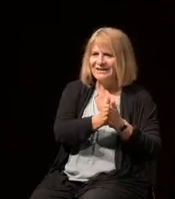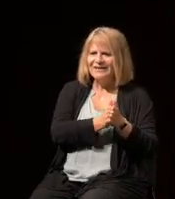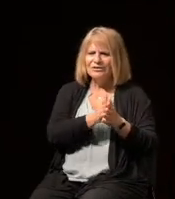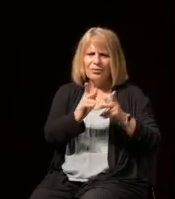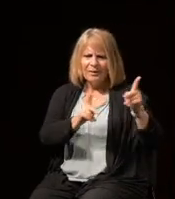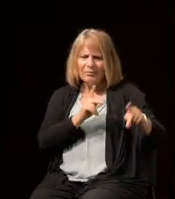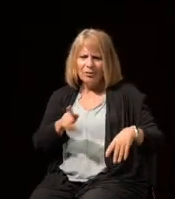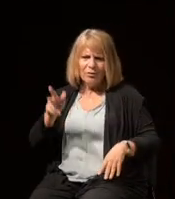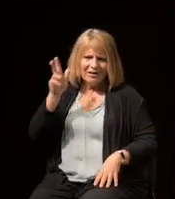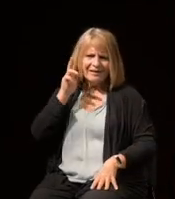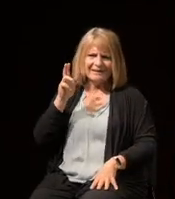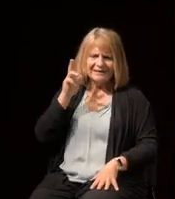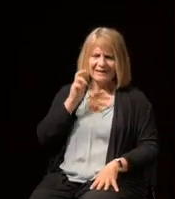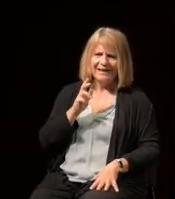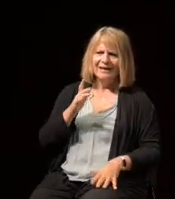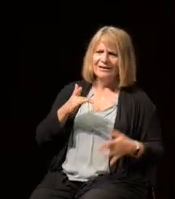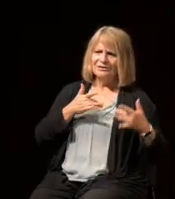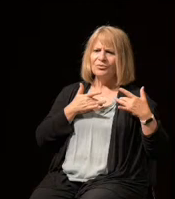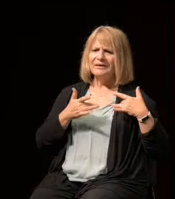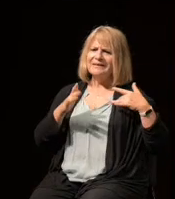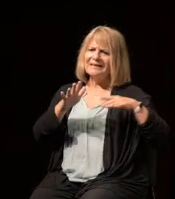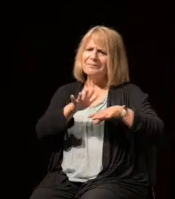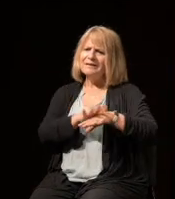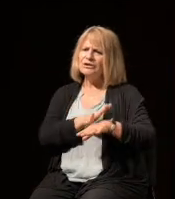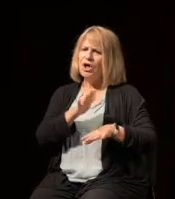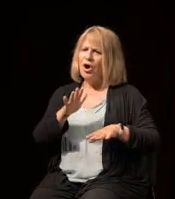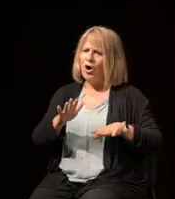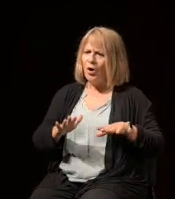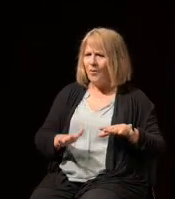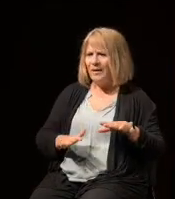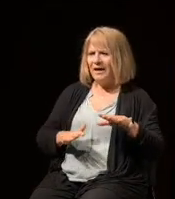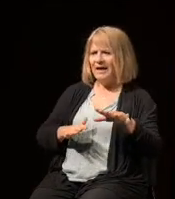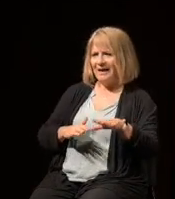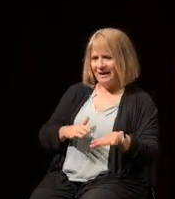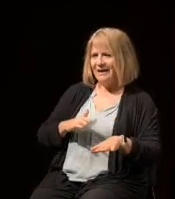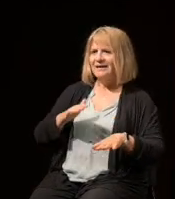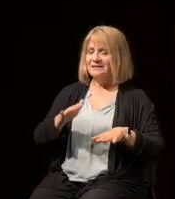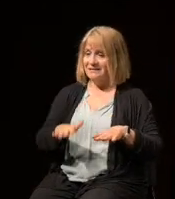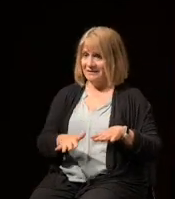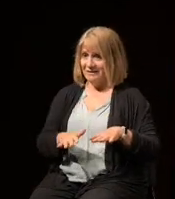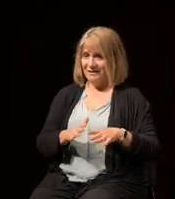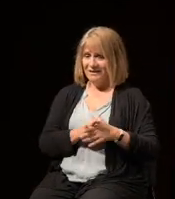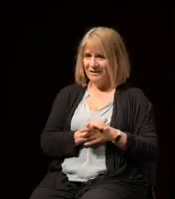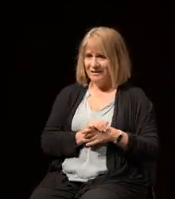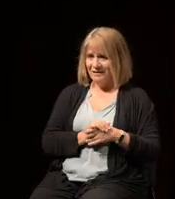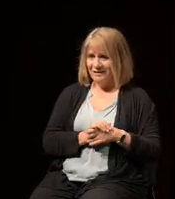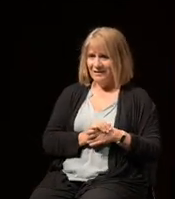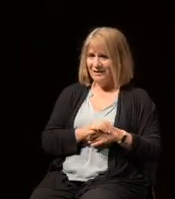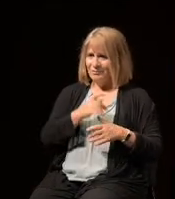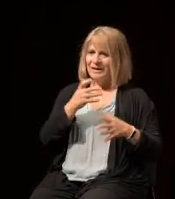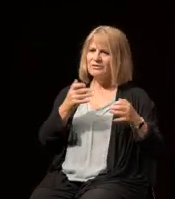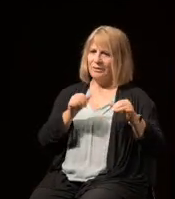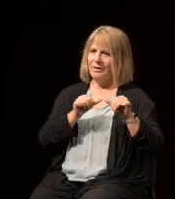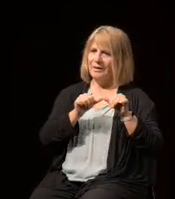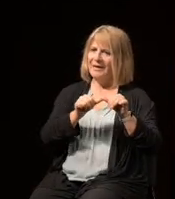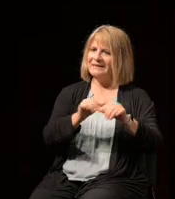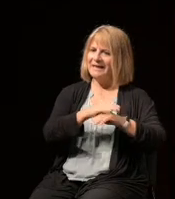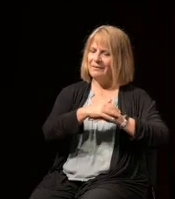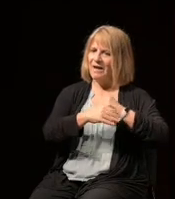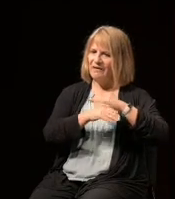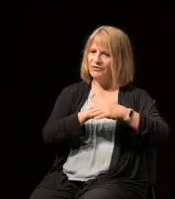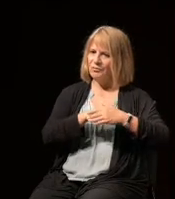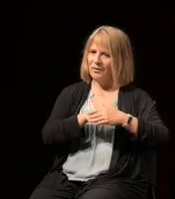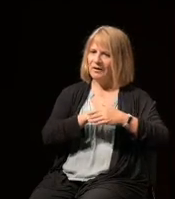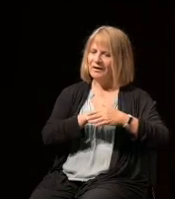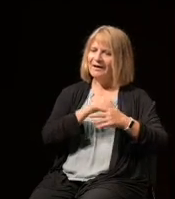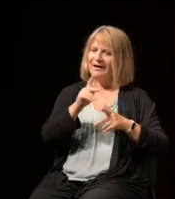listen. And so we tend to take things slower at the pace to maintain the comfort of the very people that